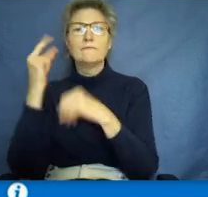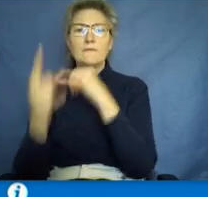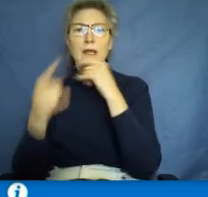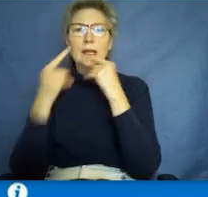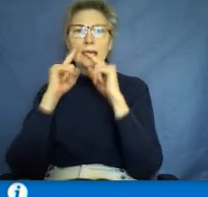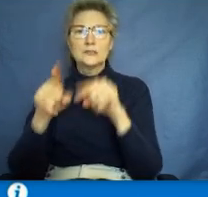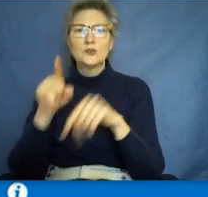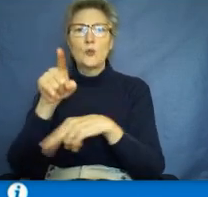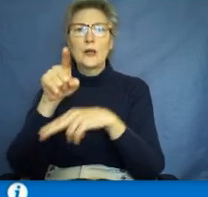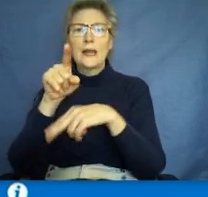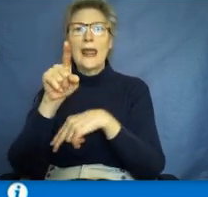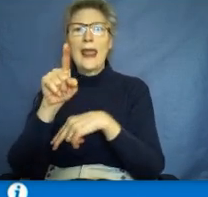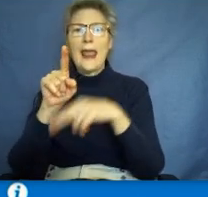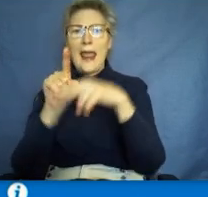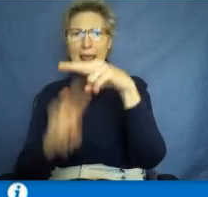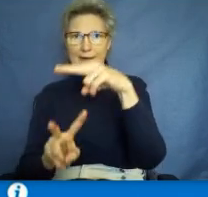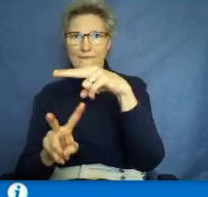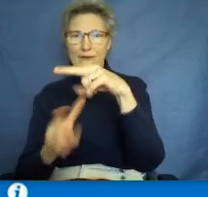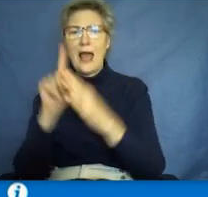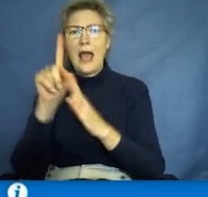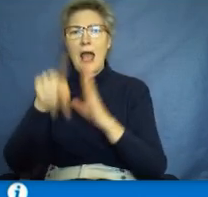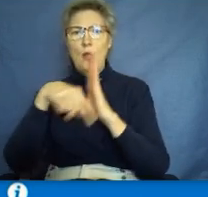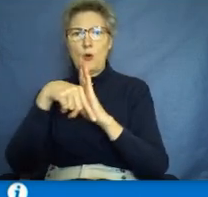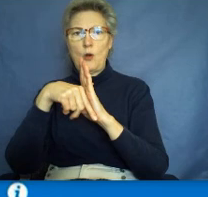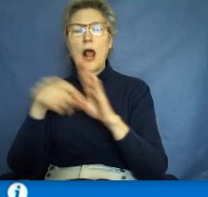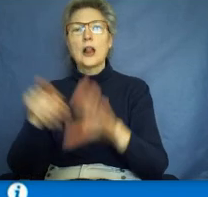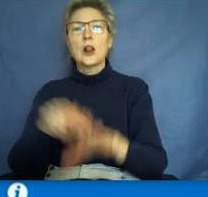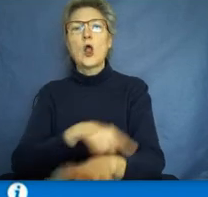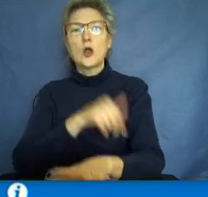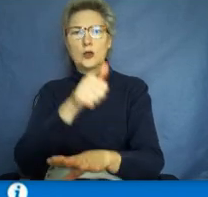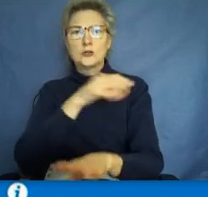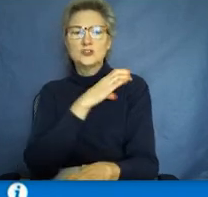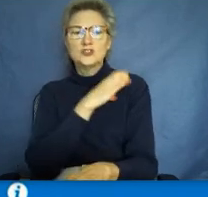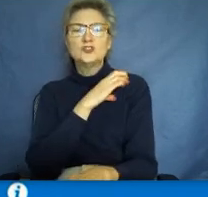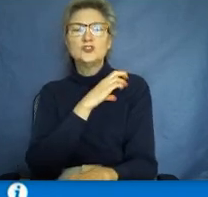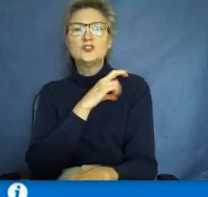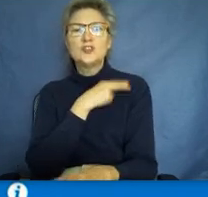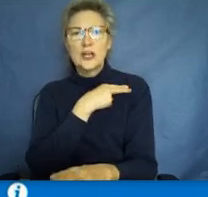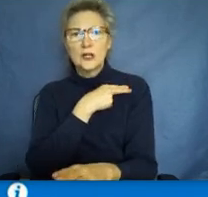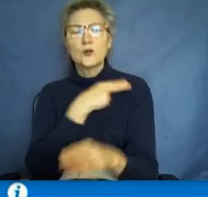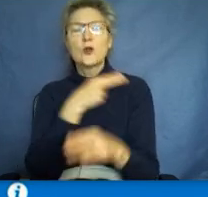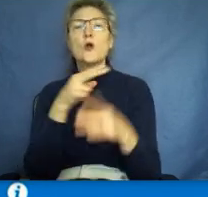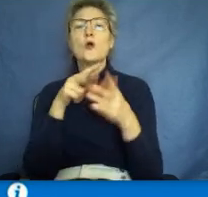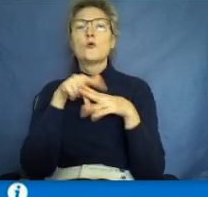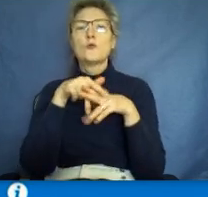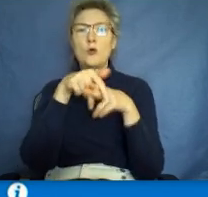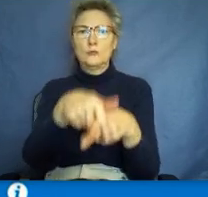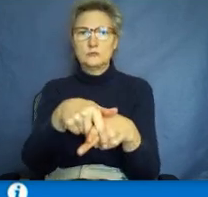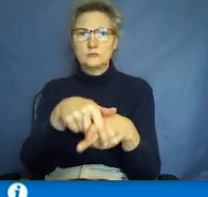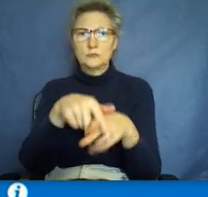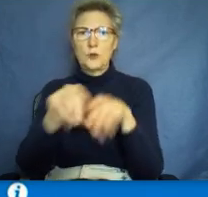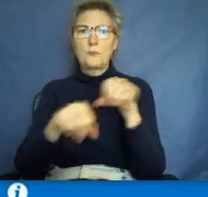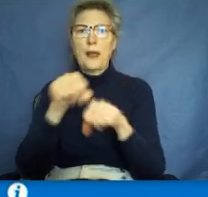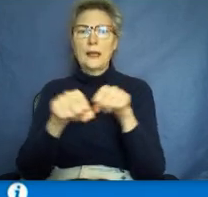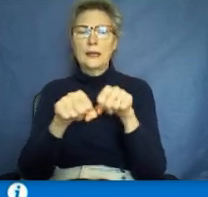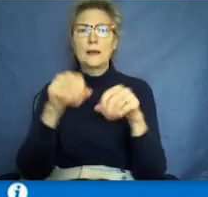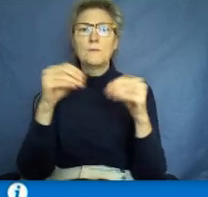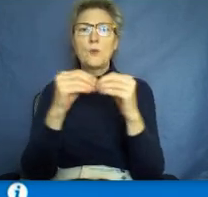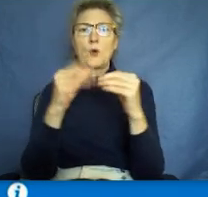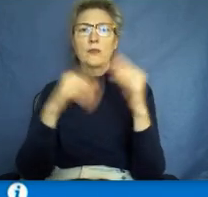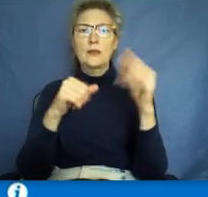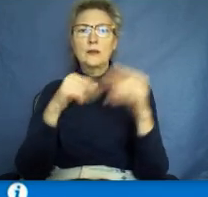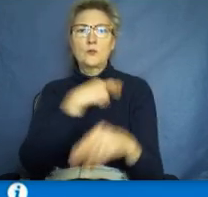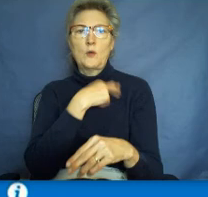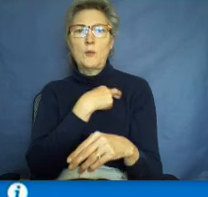Ramon. We're going to ask you to use this method to try to solve the next problem on the next slide.